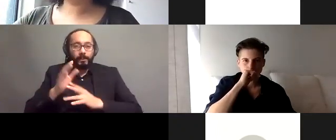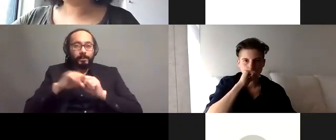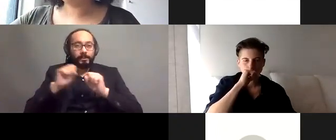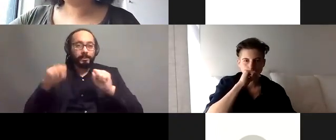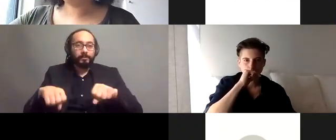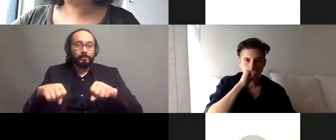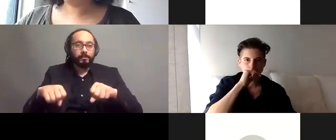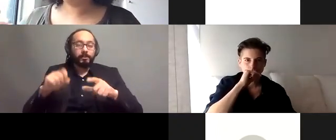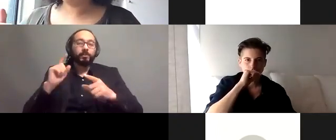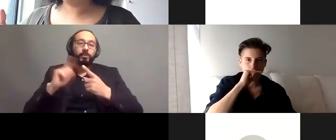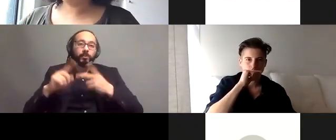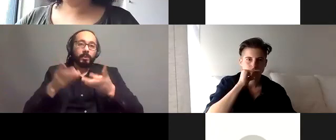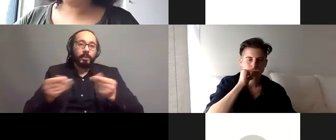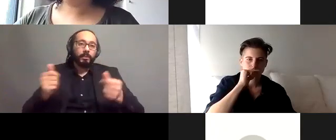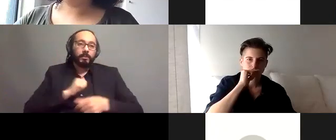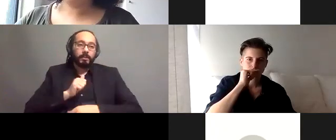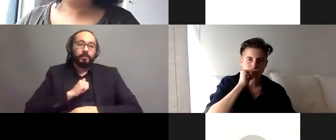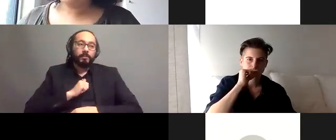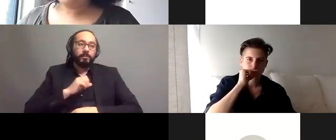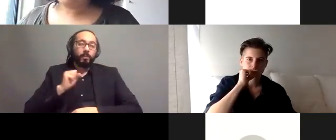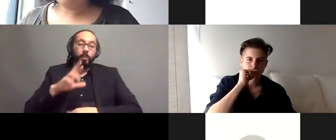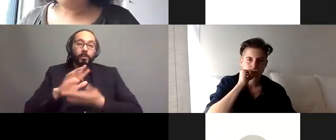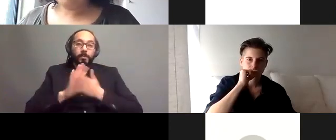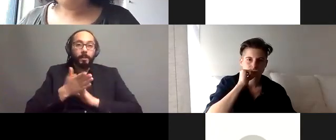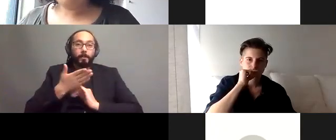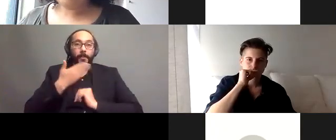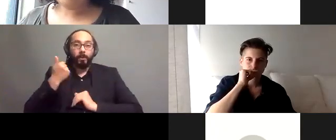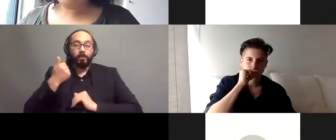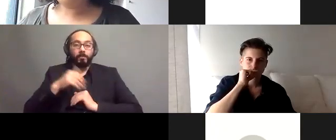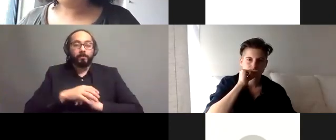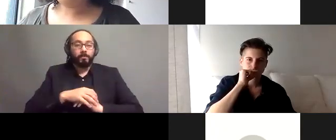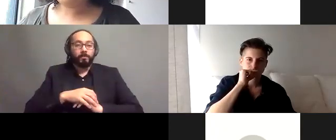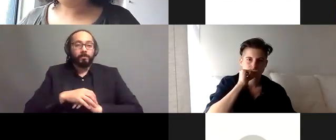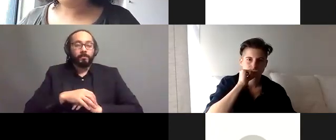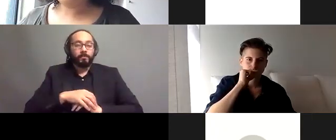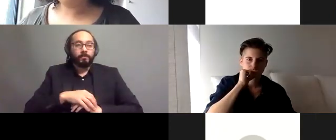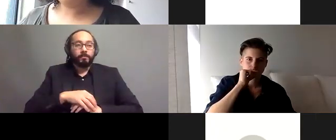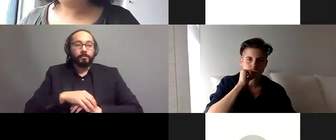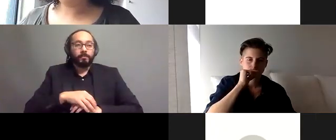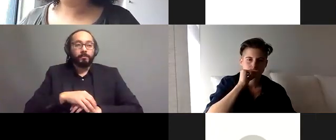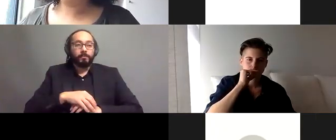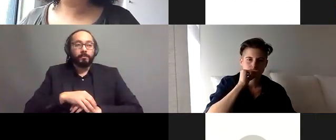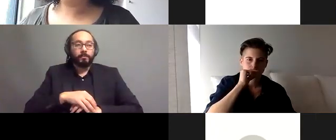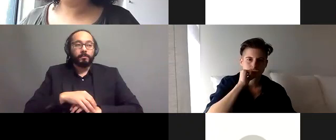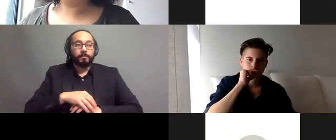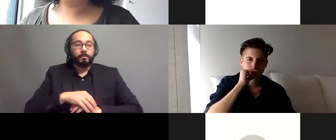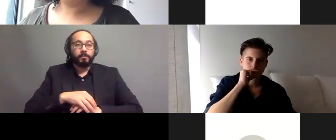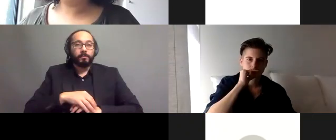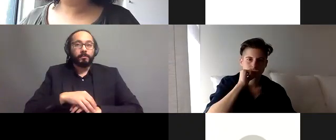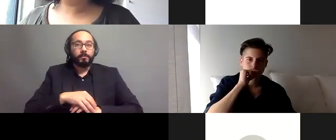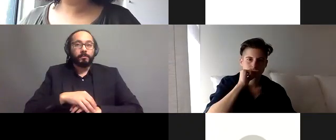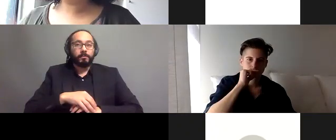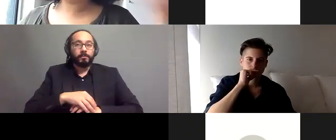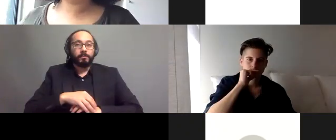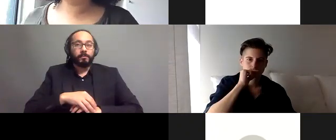heal myself or to get better. But it always makes me really concerned for those